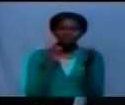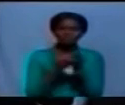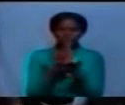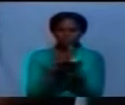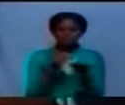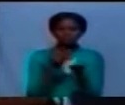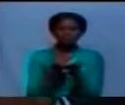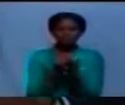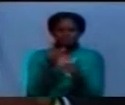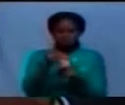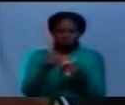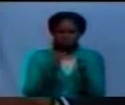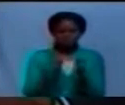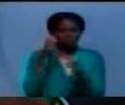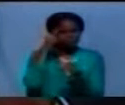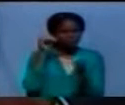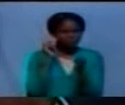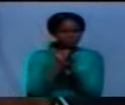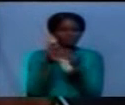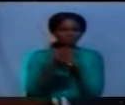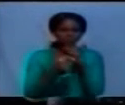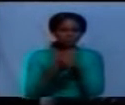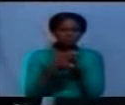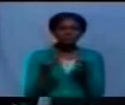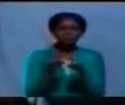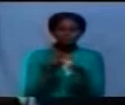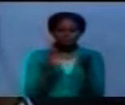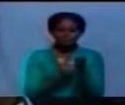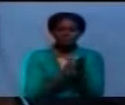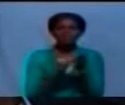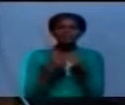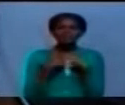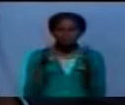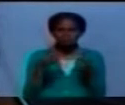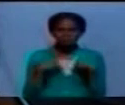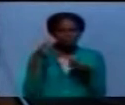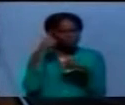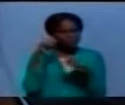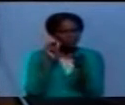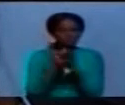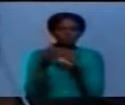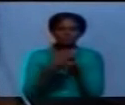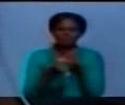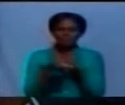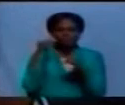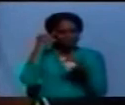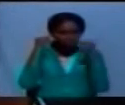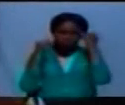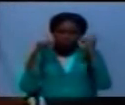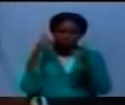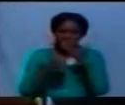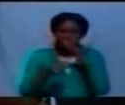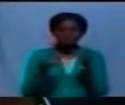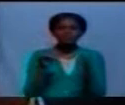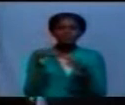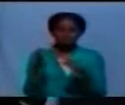boxes where children will be saving for a particular goal. And then those schools have been adopted by these particular commercial banks. The idea is that those